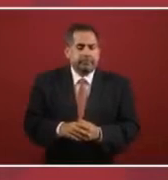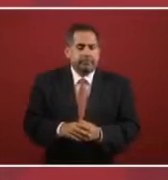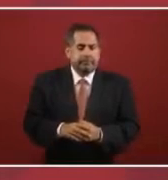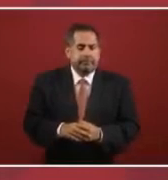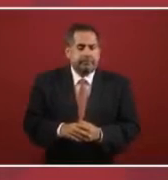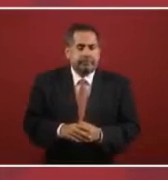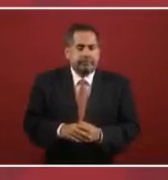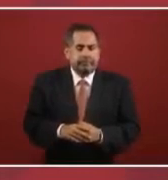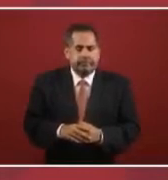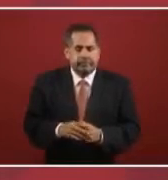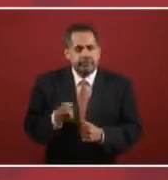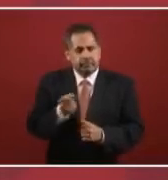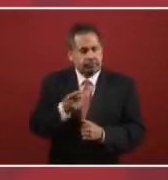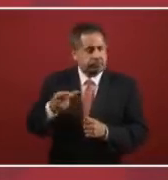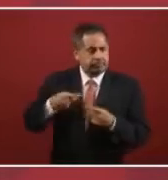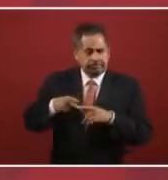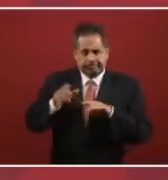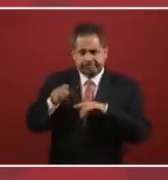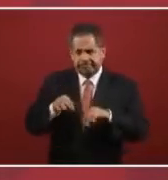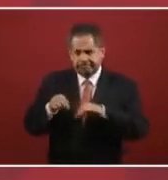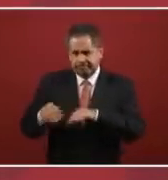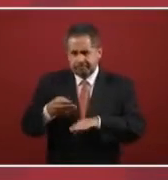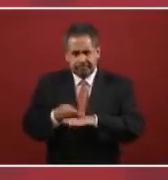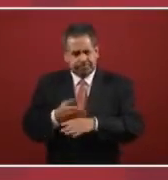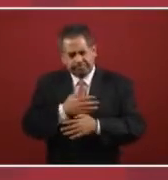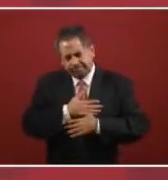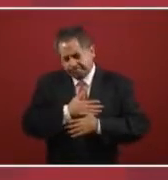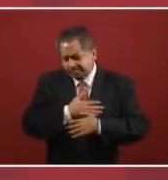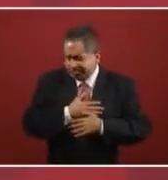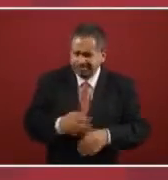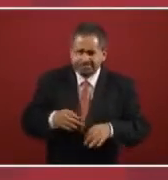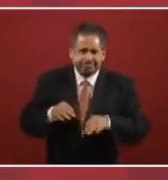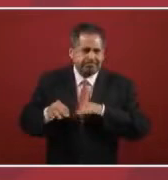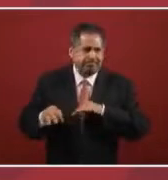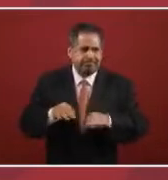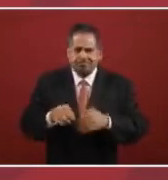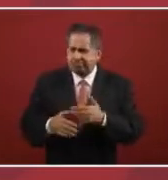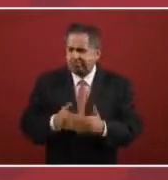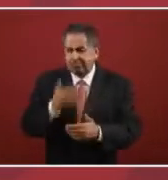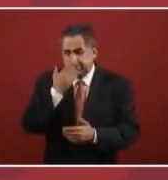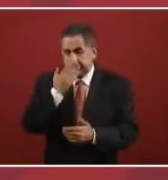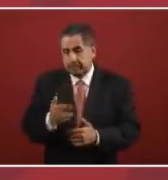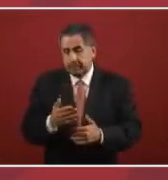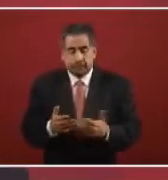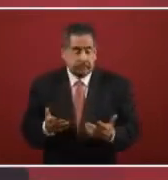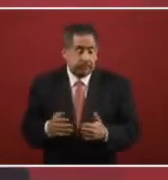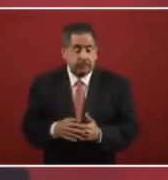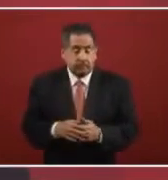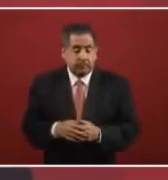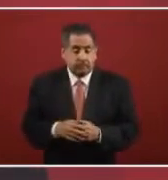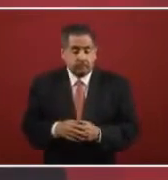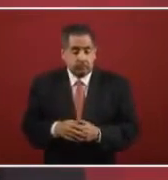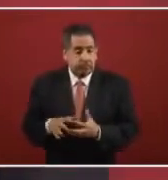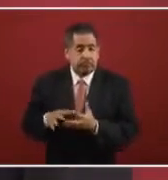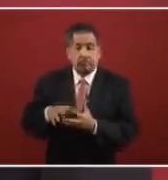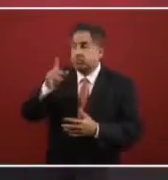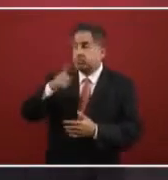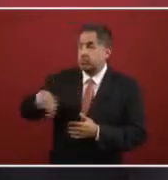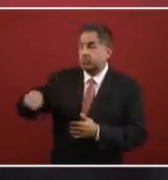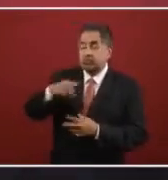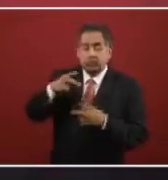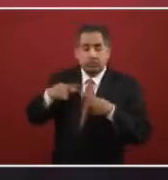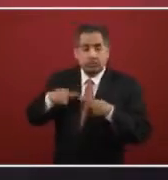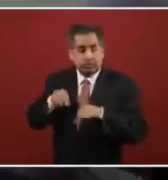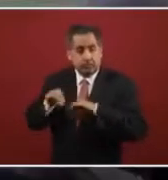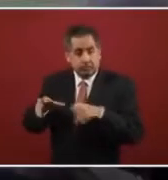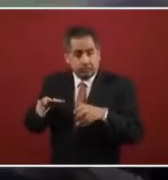are trabajadores truly muy workers entregados. that are very given to their La mayor work. parte de los The servidores de la majority nación of